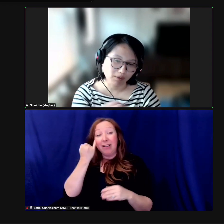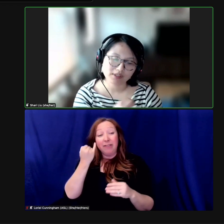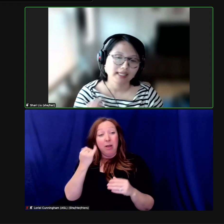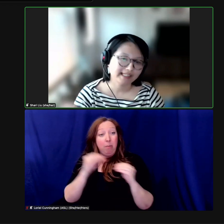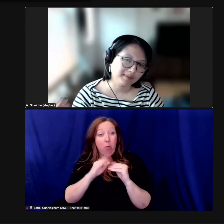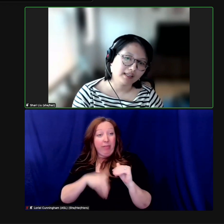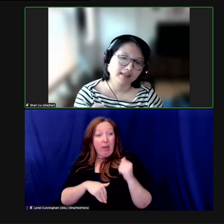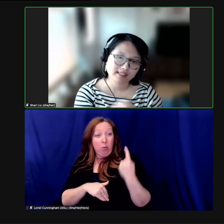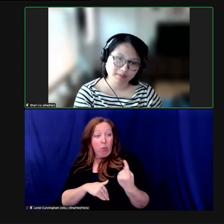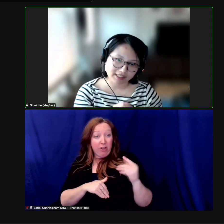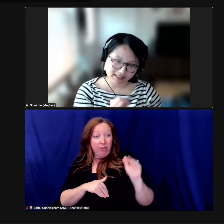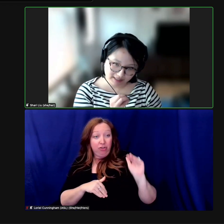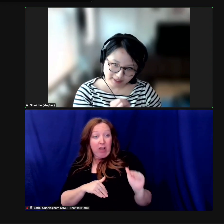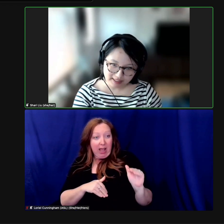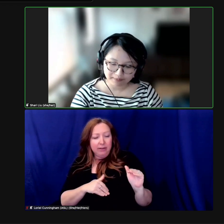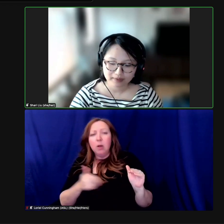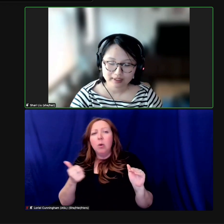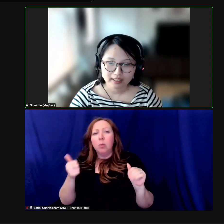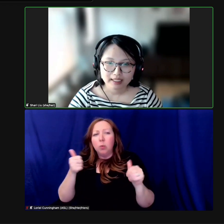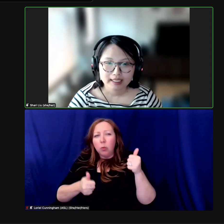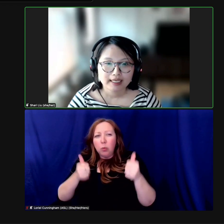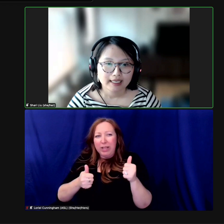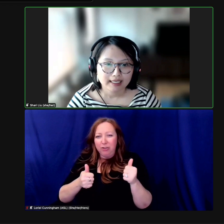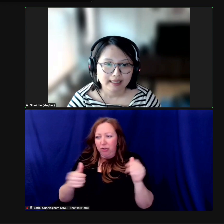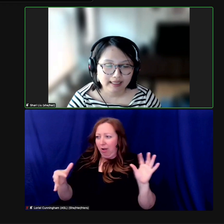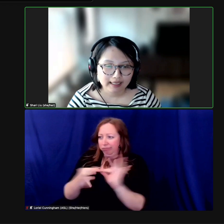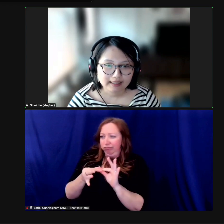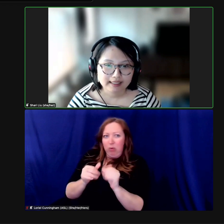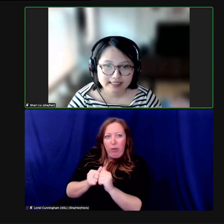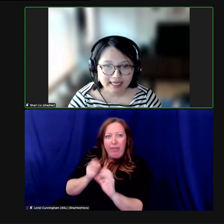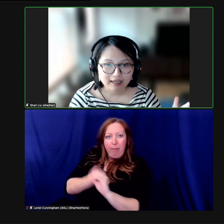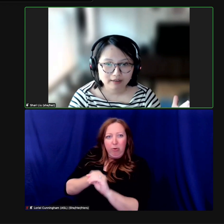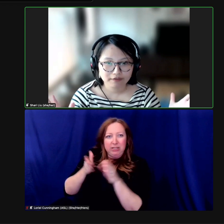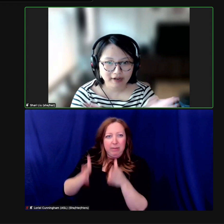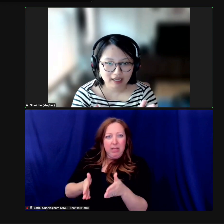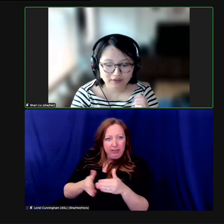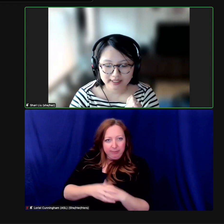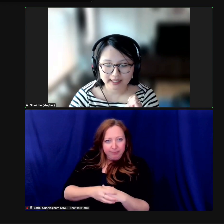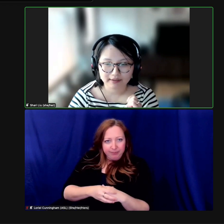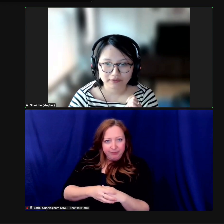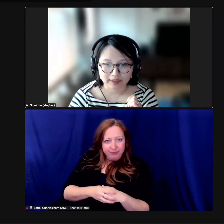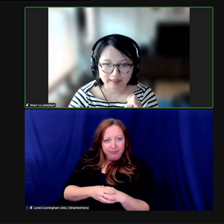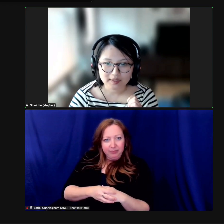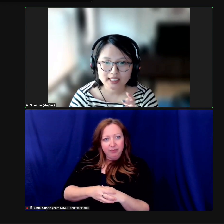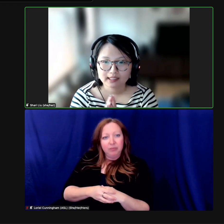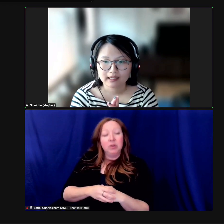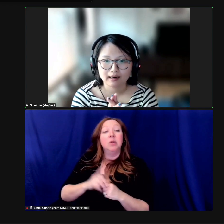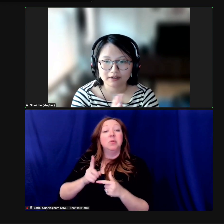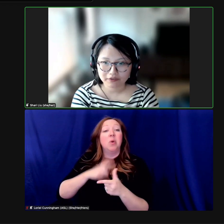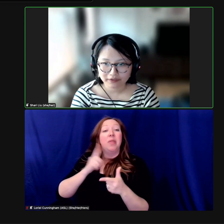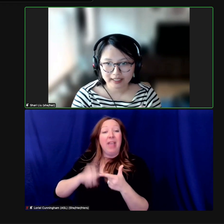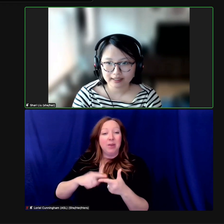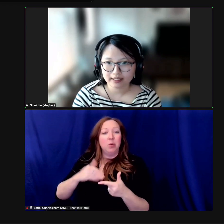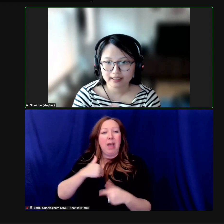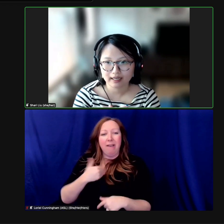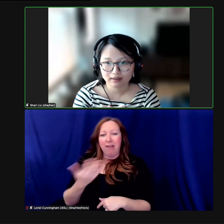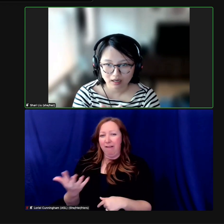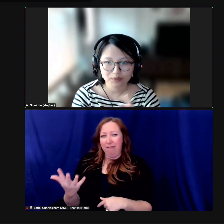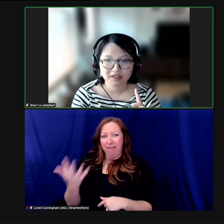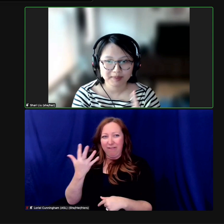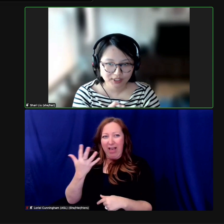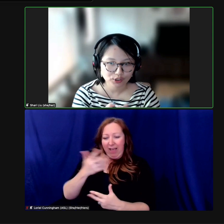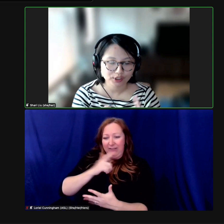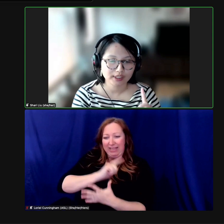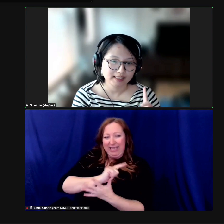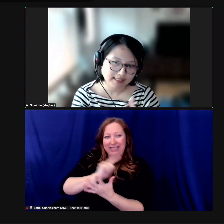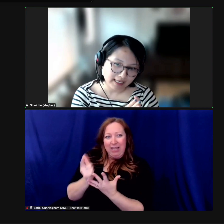of these most likely belongs to the participant? Then a stack of 5 consecutive frames are fed along